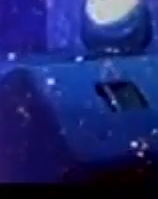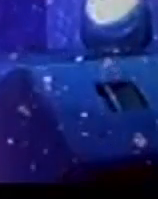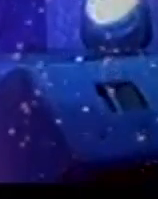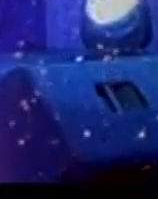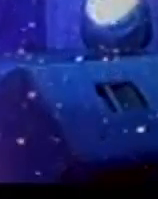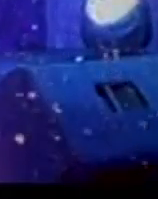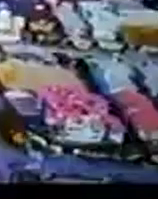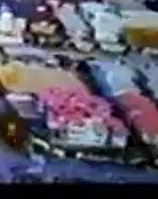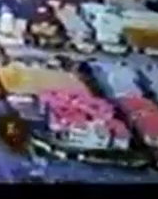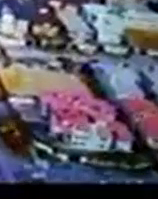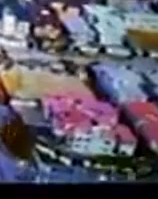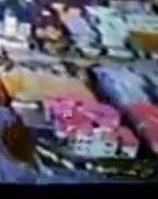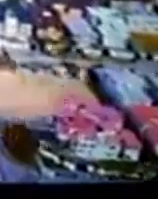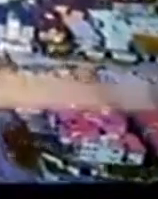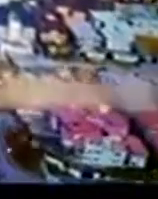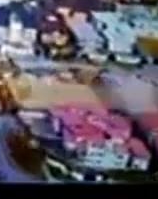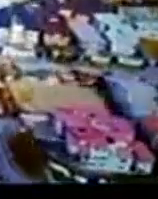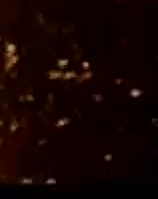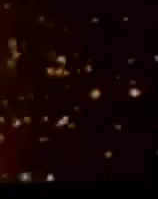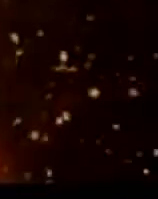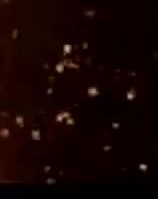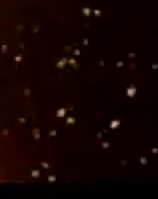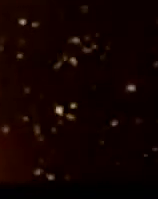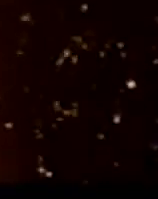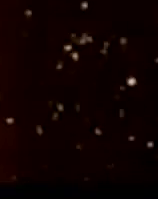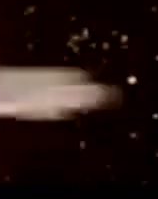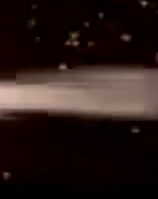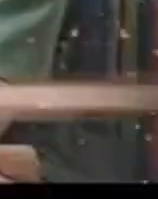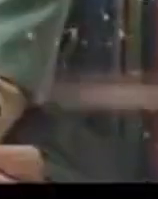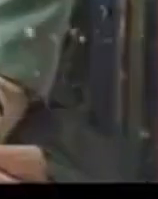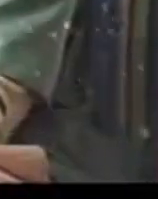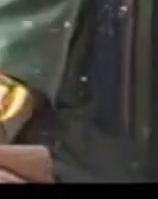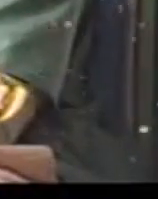Joy in the city, joy in your life,